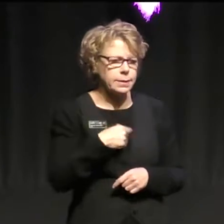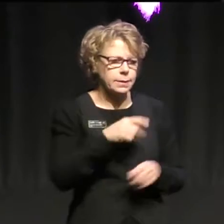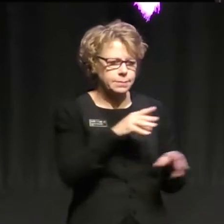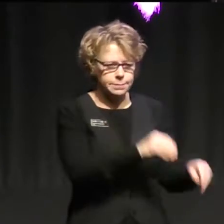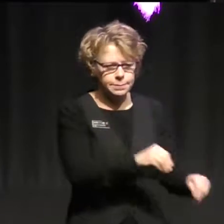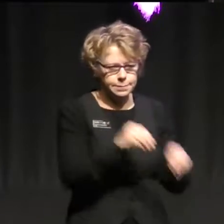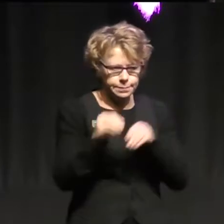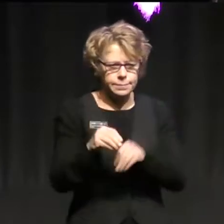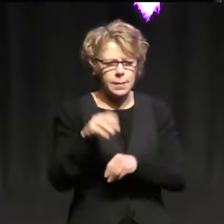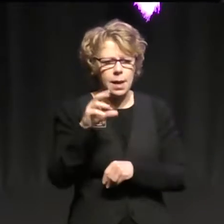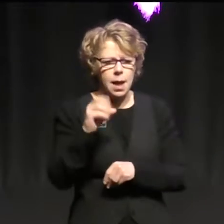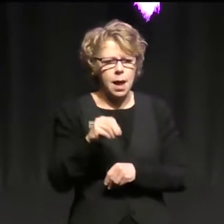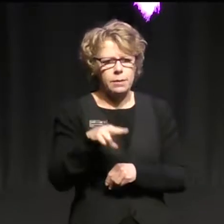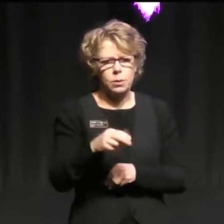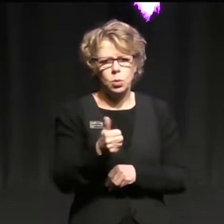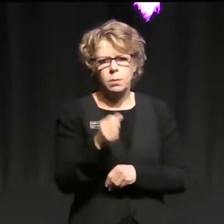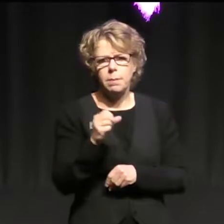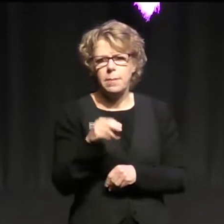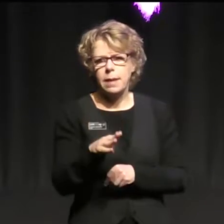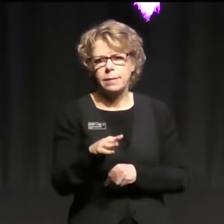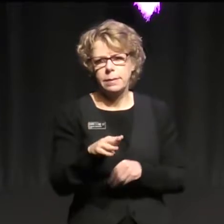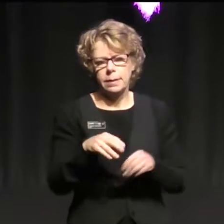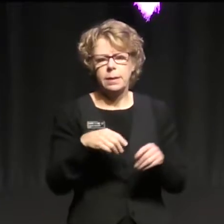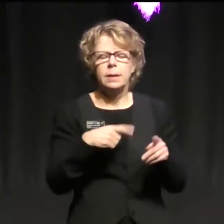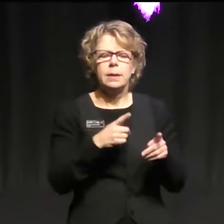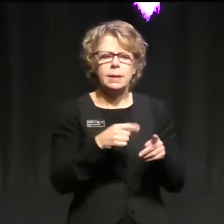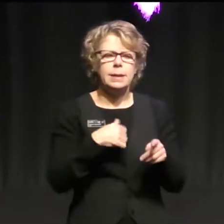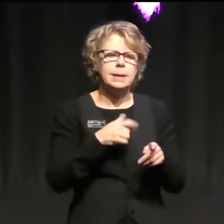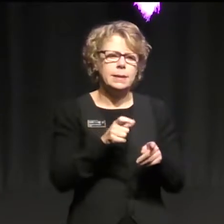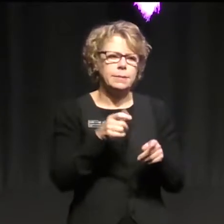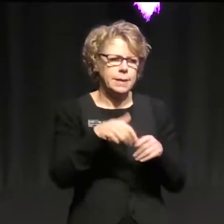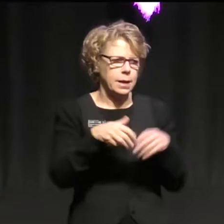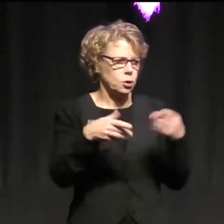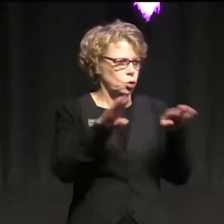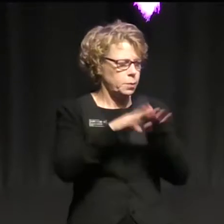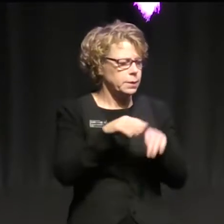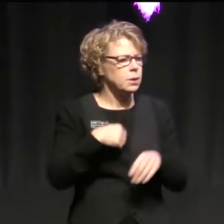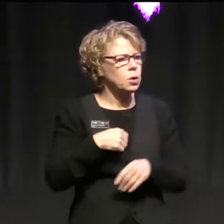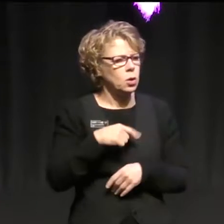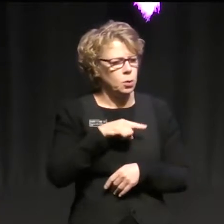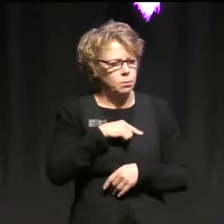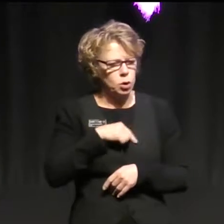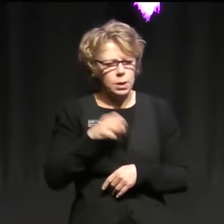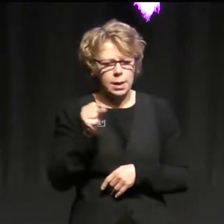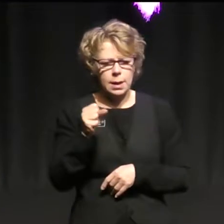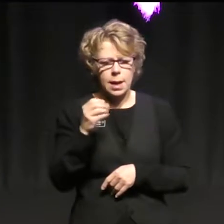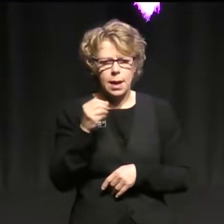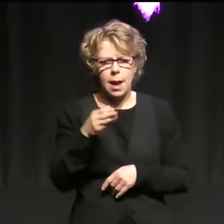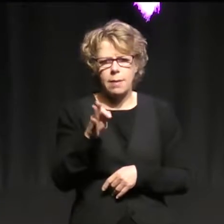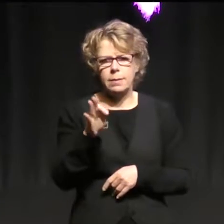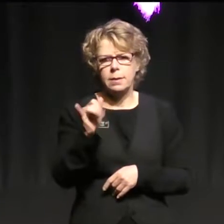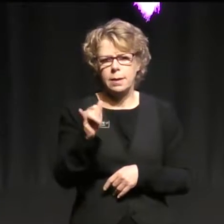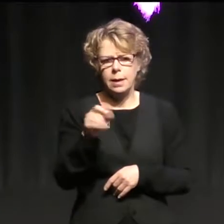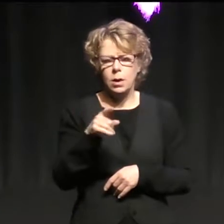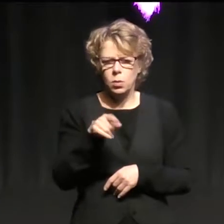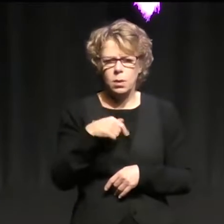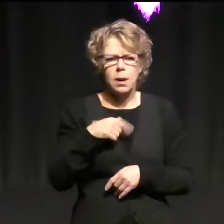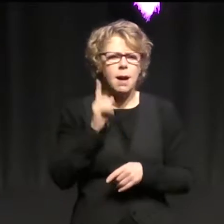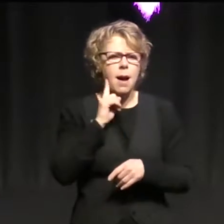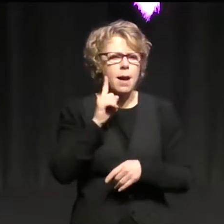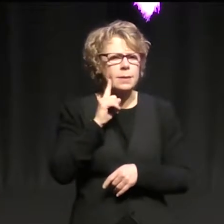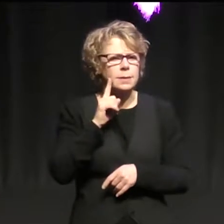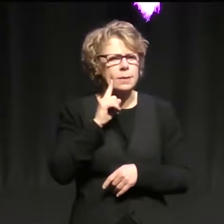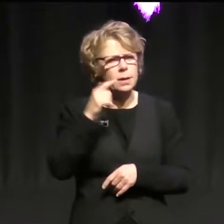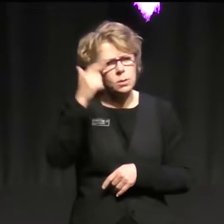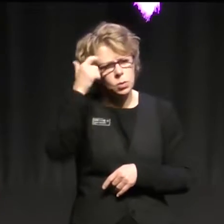and into this room. And it's very much that Gandhiji always believed, and Anubandh in